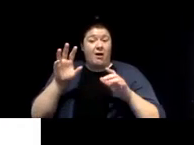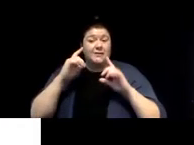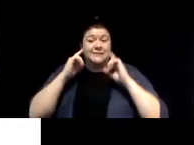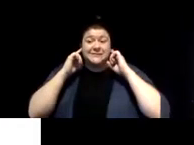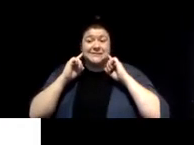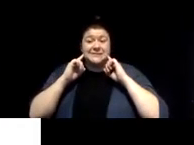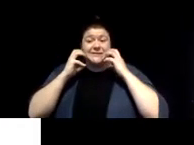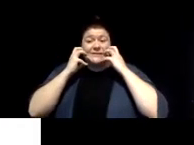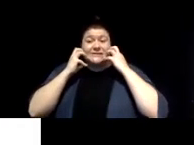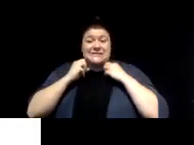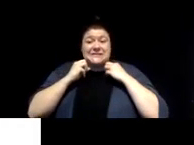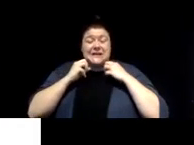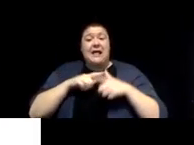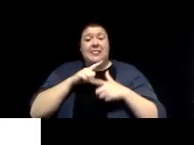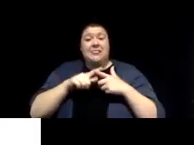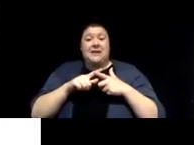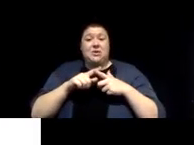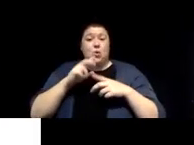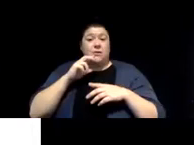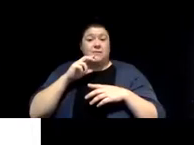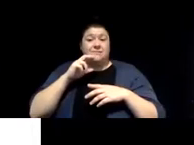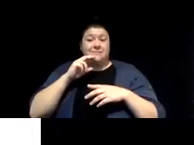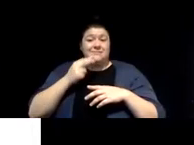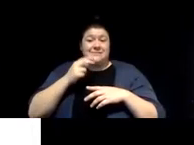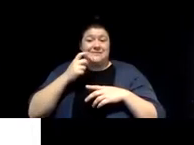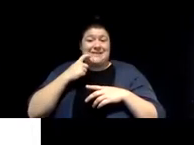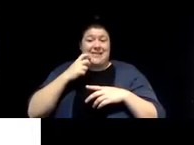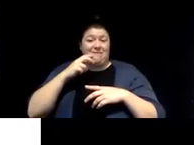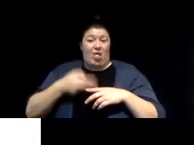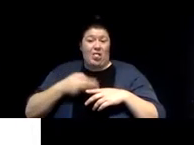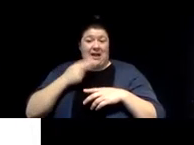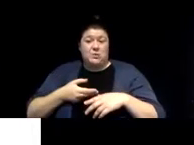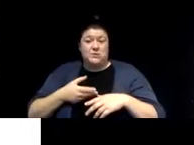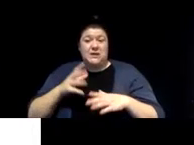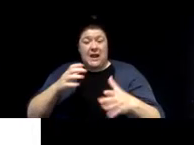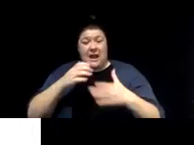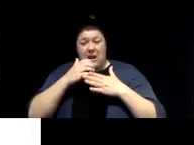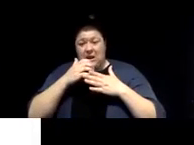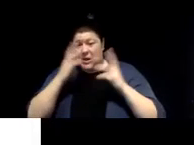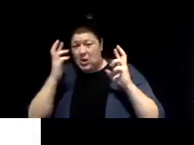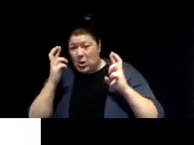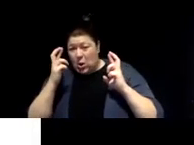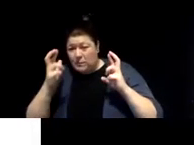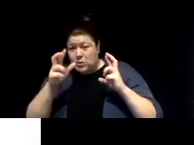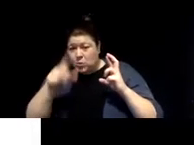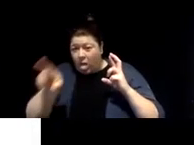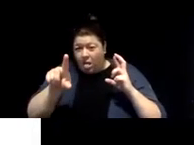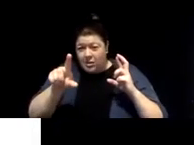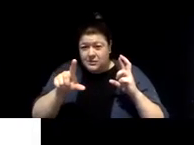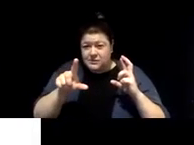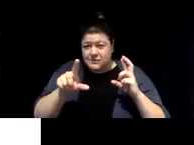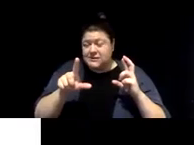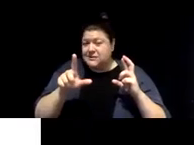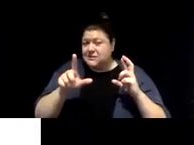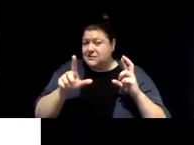decay, deteriorate, and fall out. I hope I'm making a good case for good dental health here.